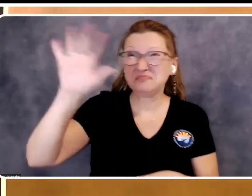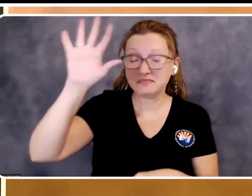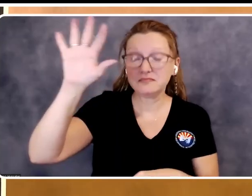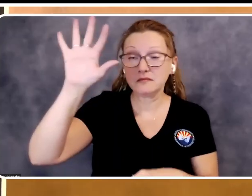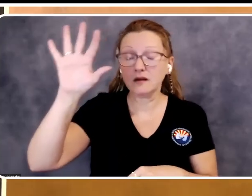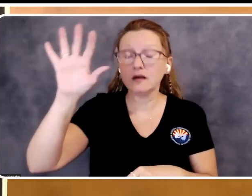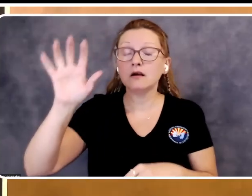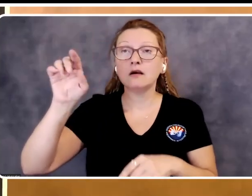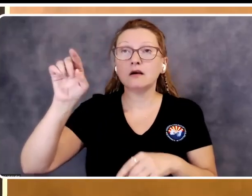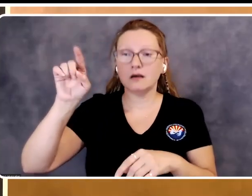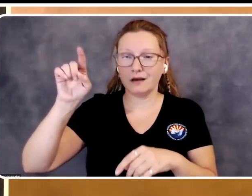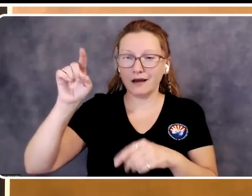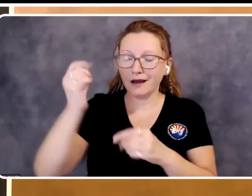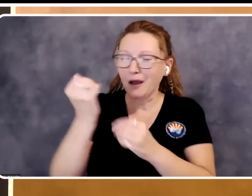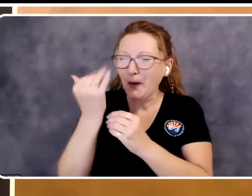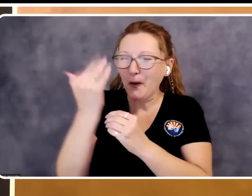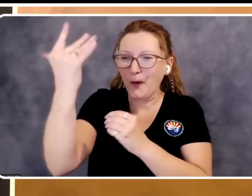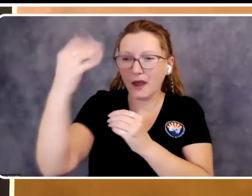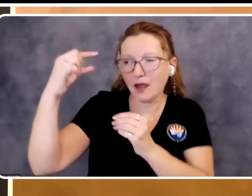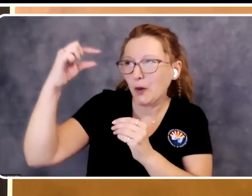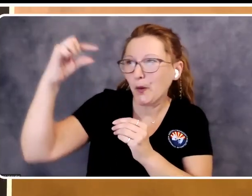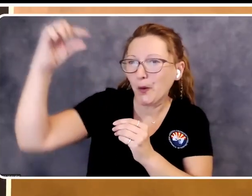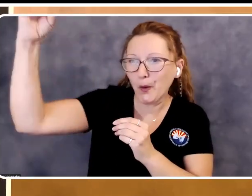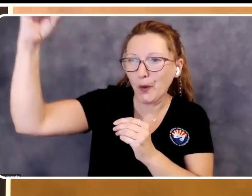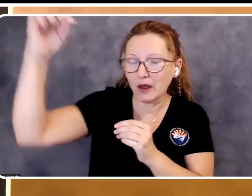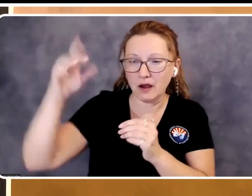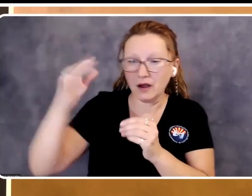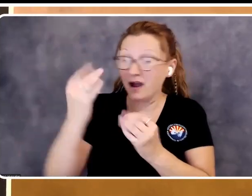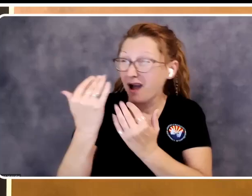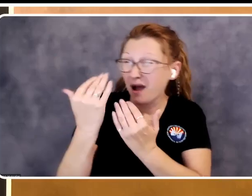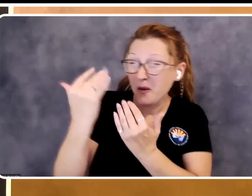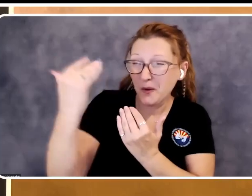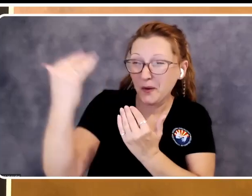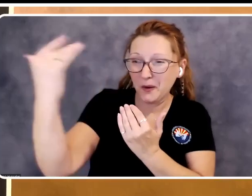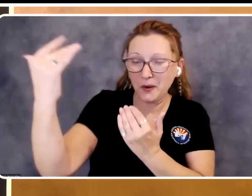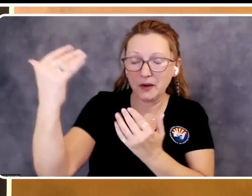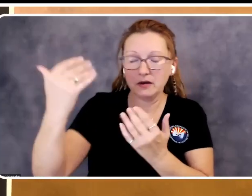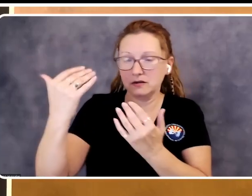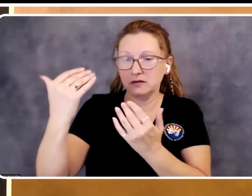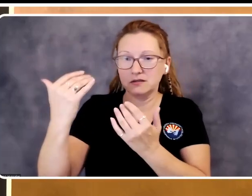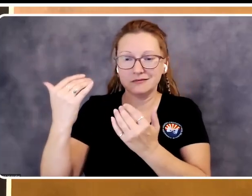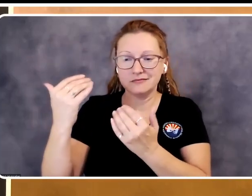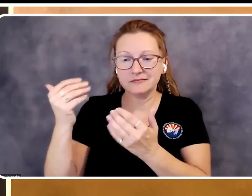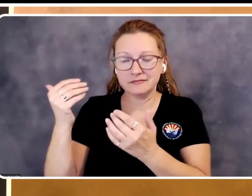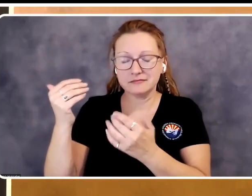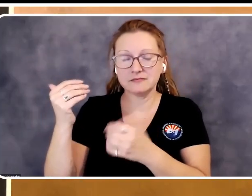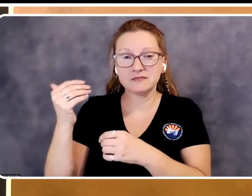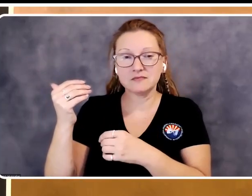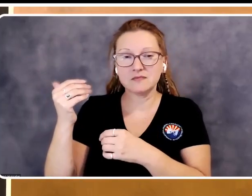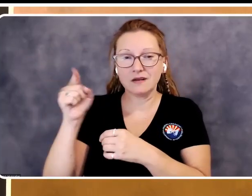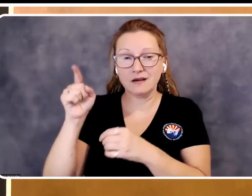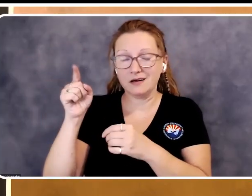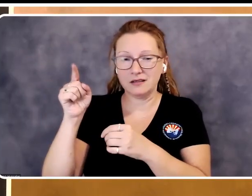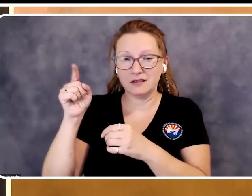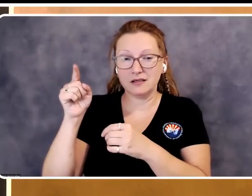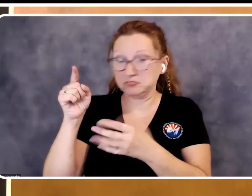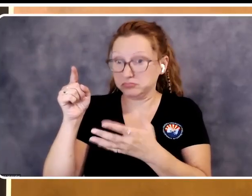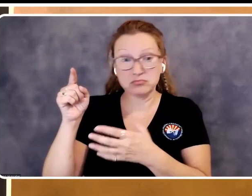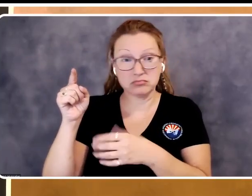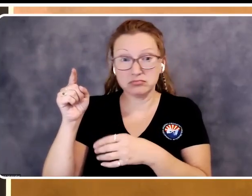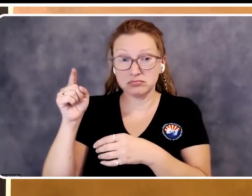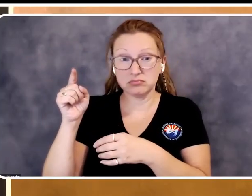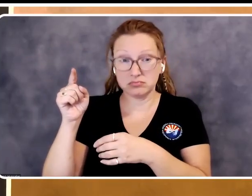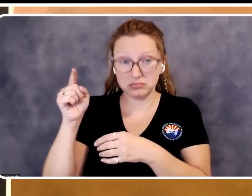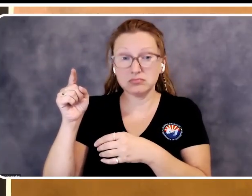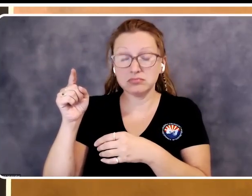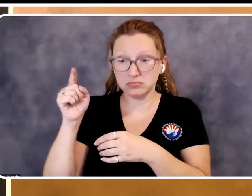finger that got a little head of steam, and it started working its way towards the northeast, and it a